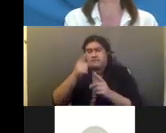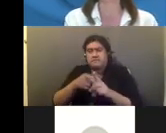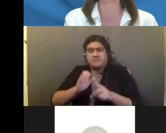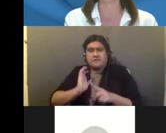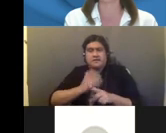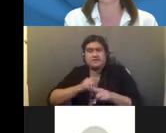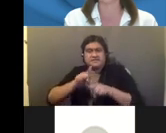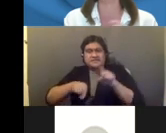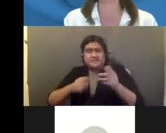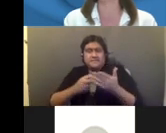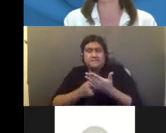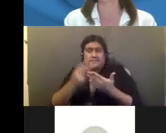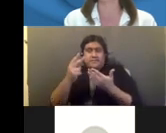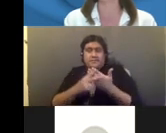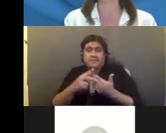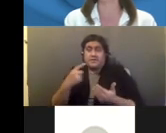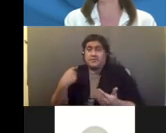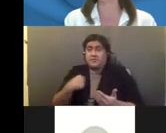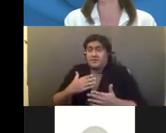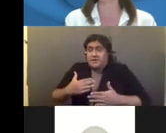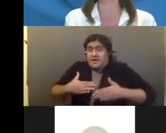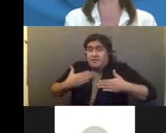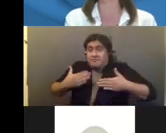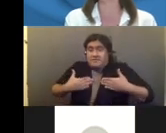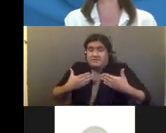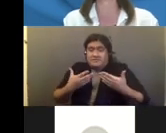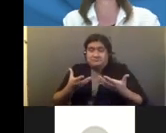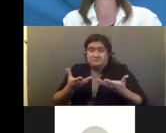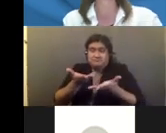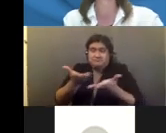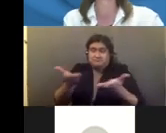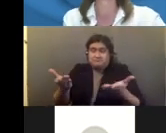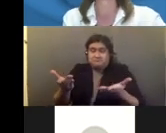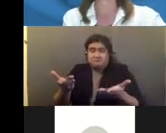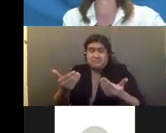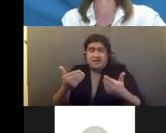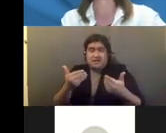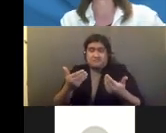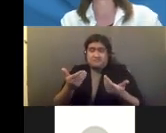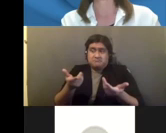think we'll be happy to take any questions at this time, Isabel.